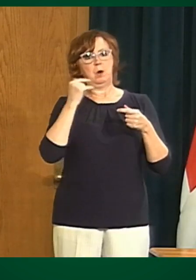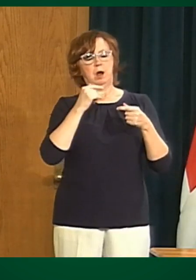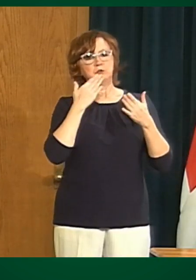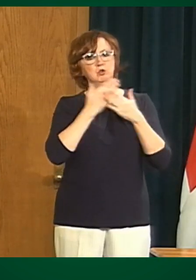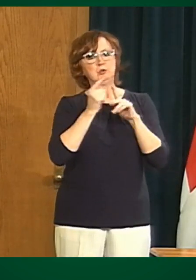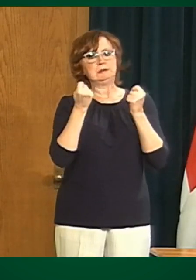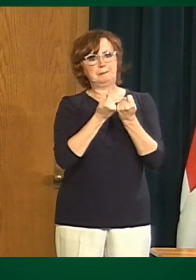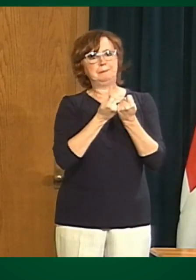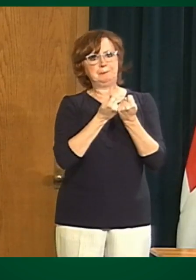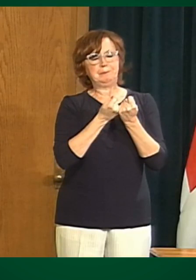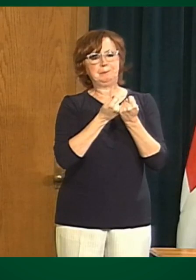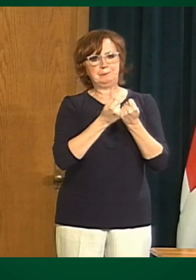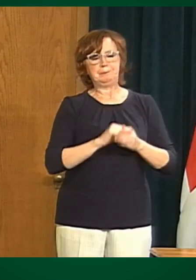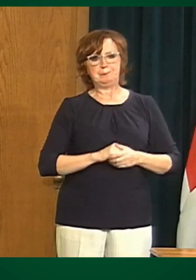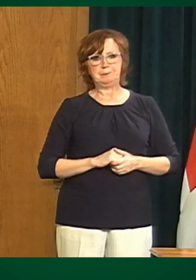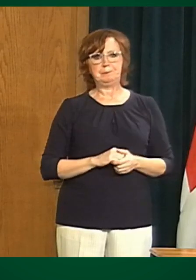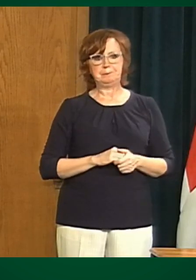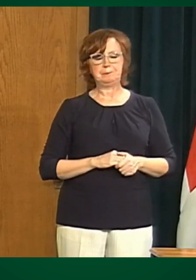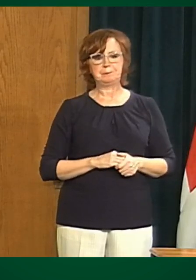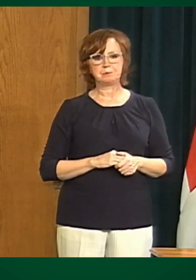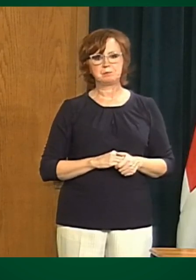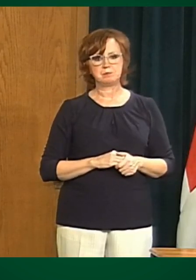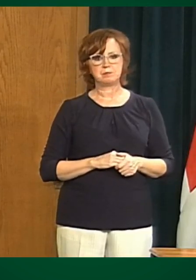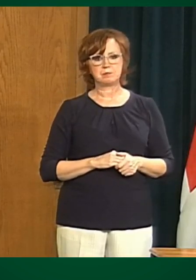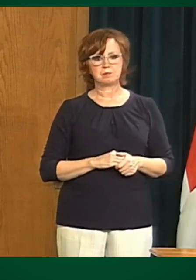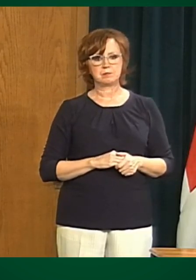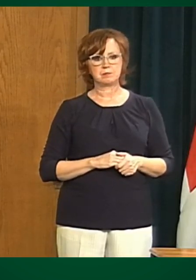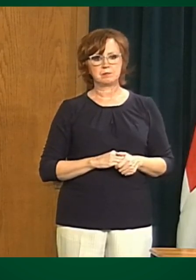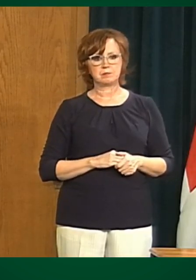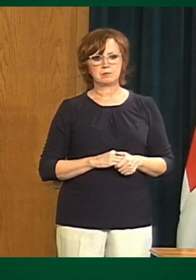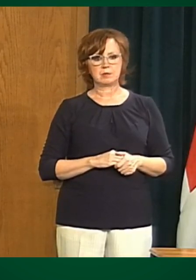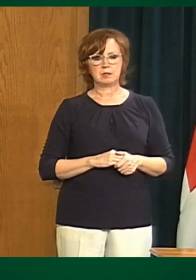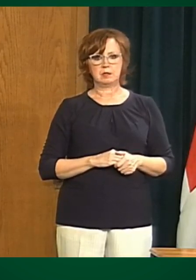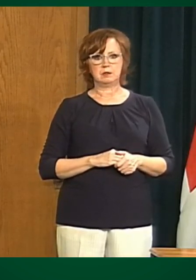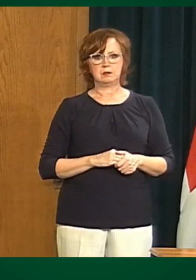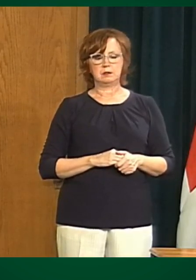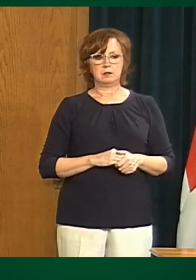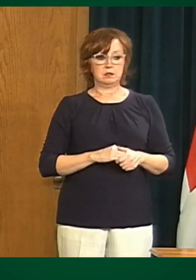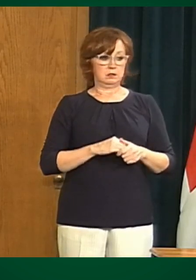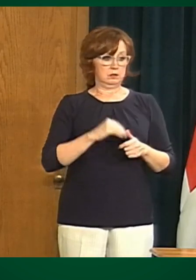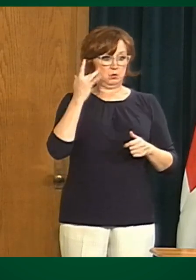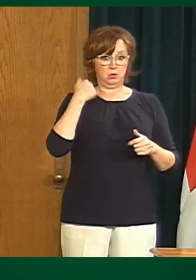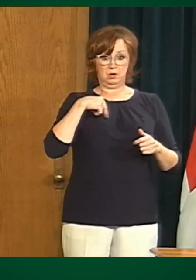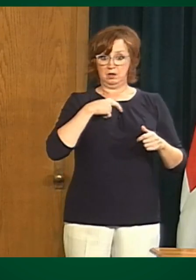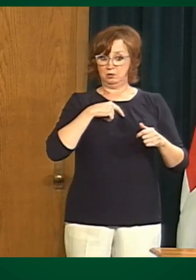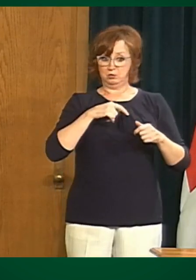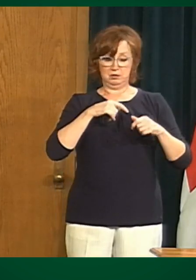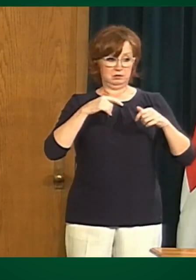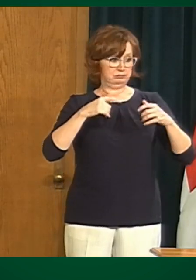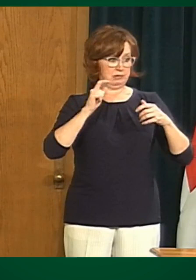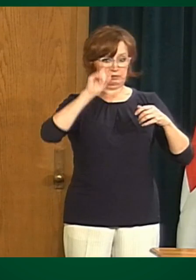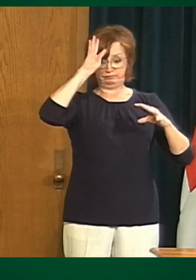has been a great experience for everyone trying to